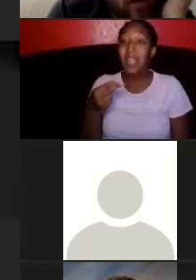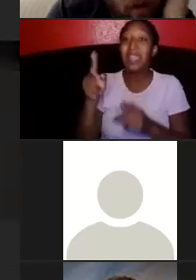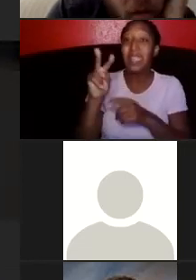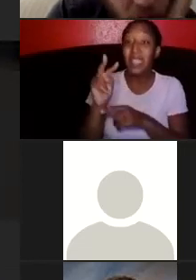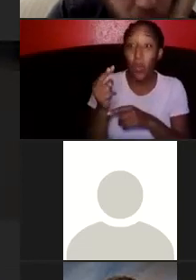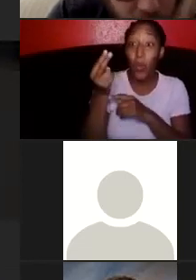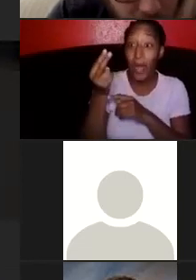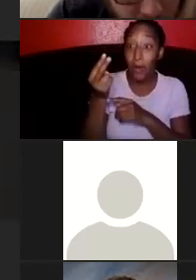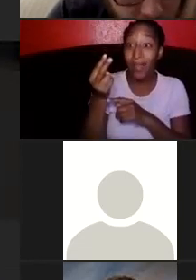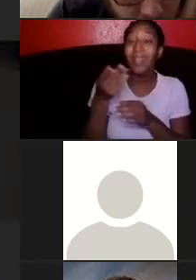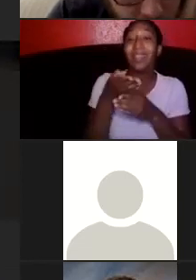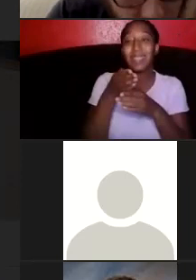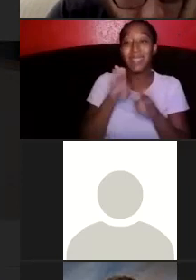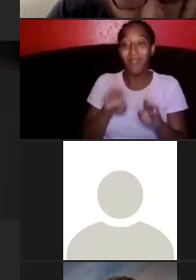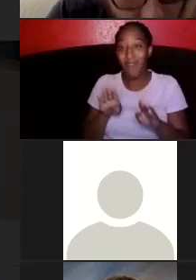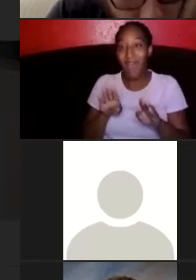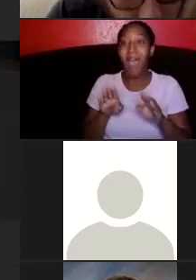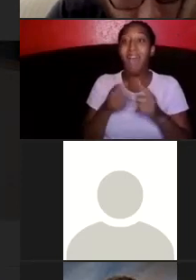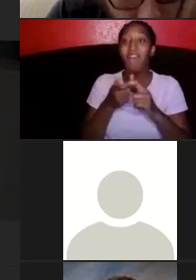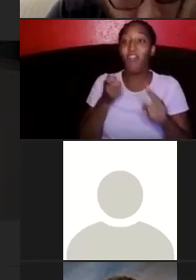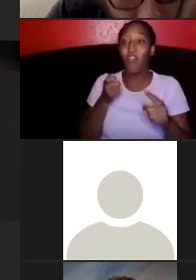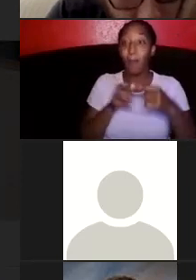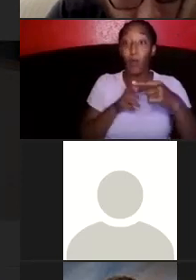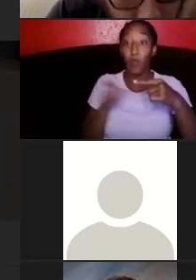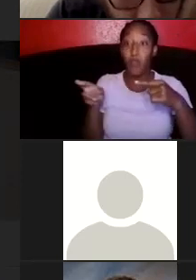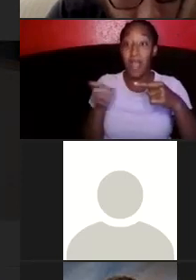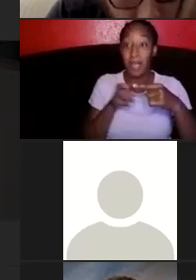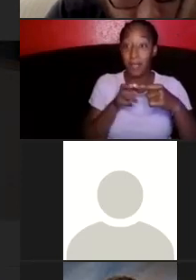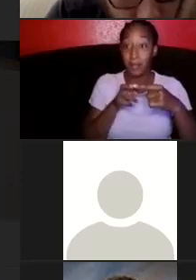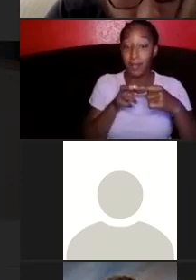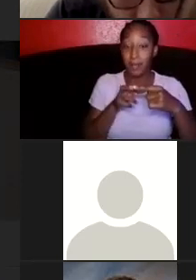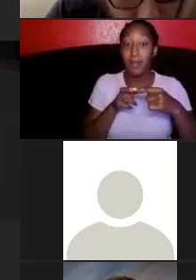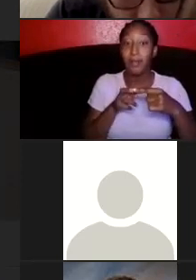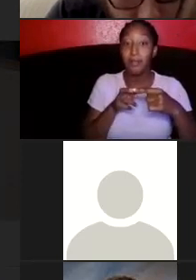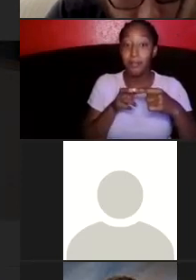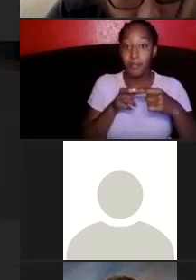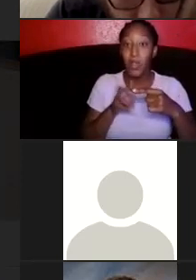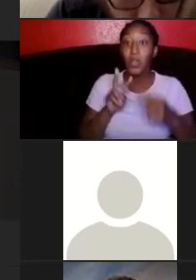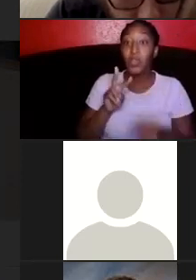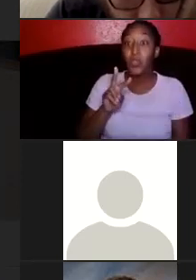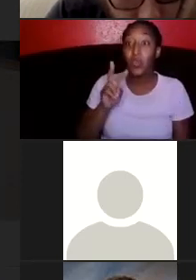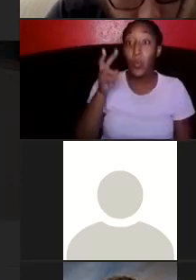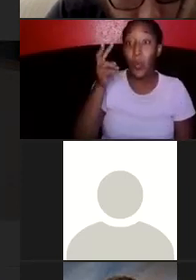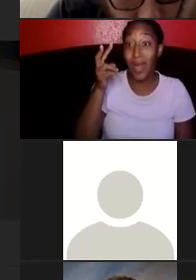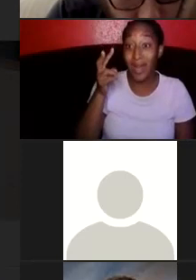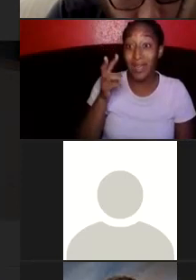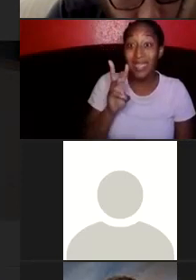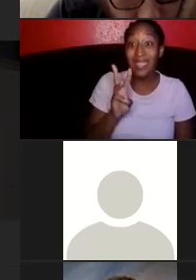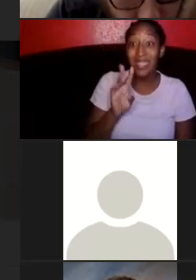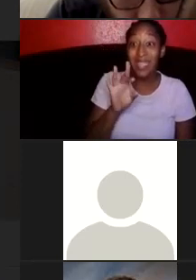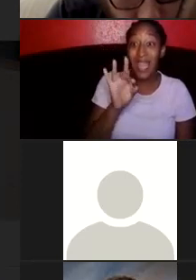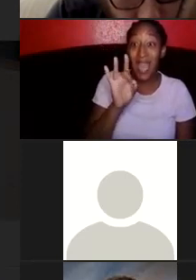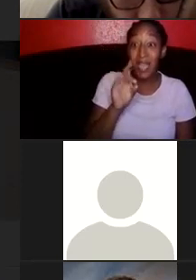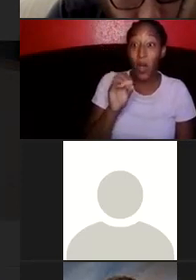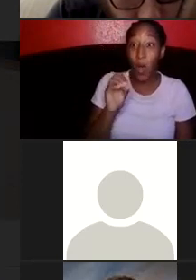So square 6,803, you have to also be careful to square the unit, miles